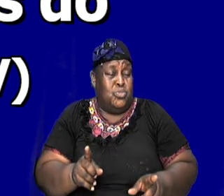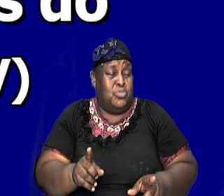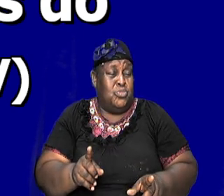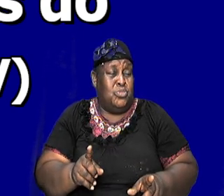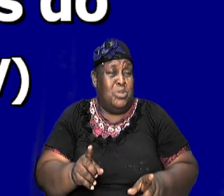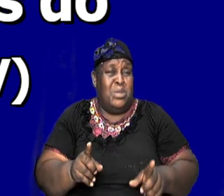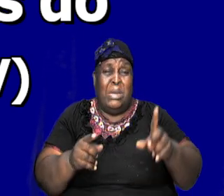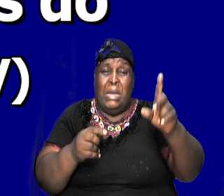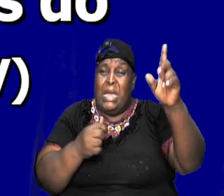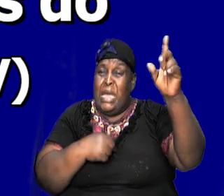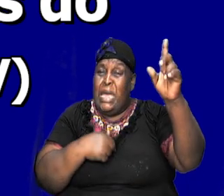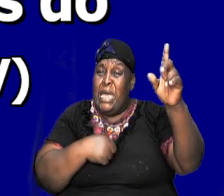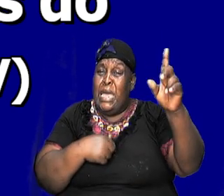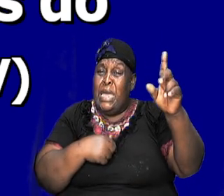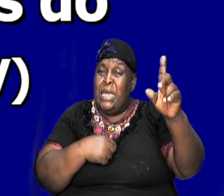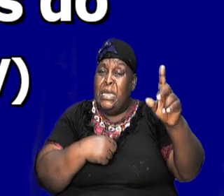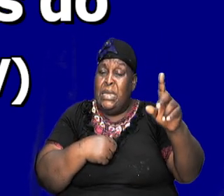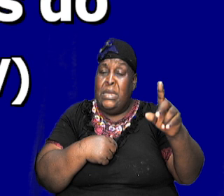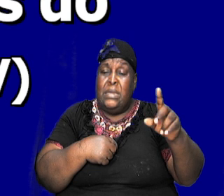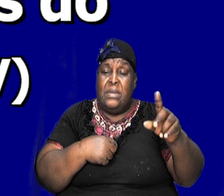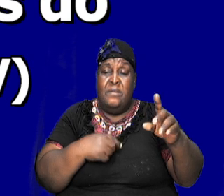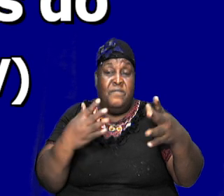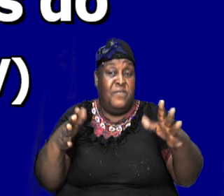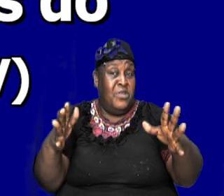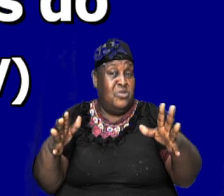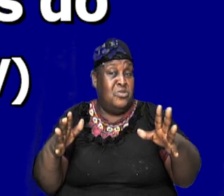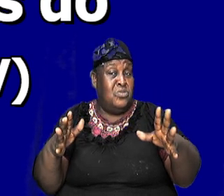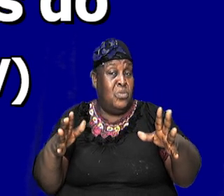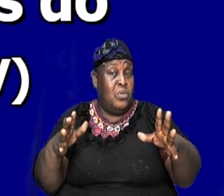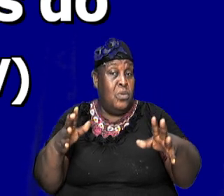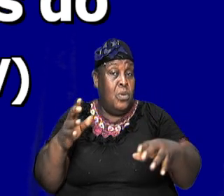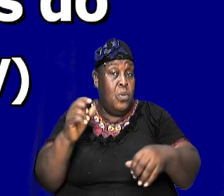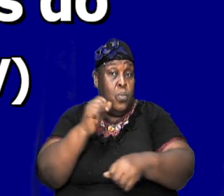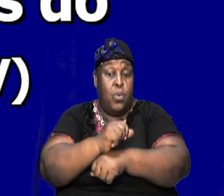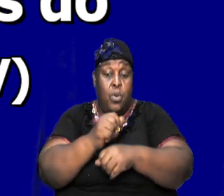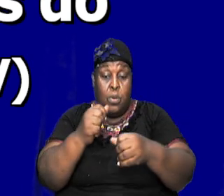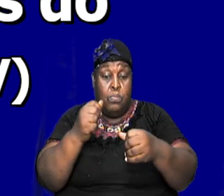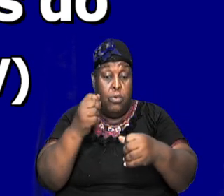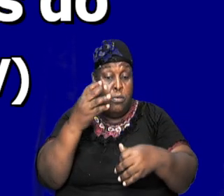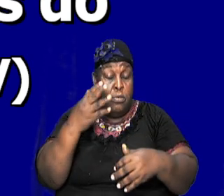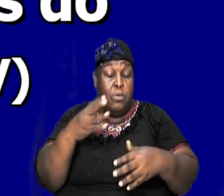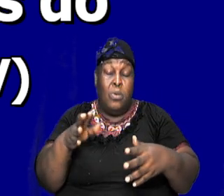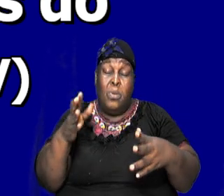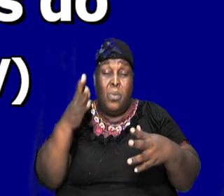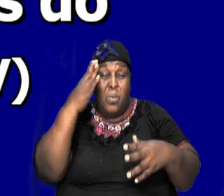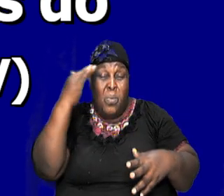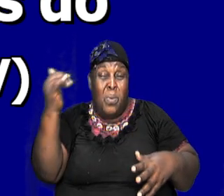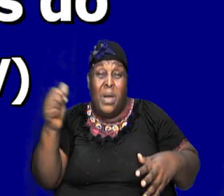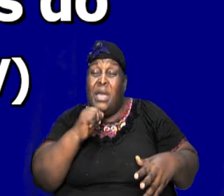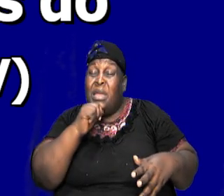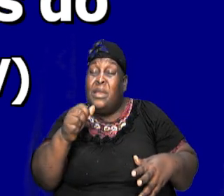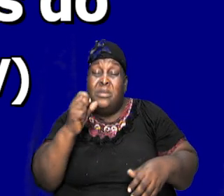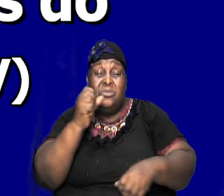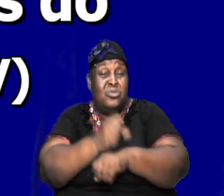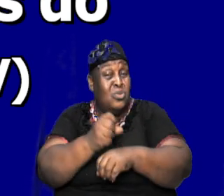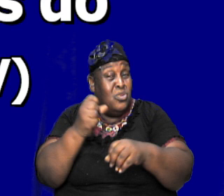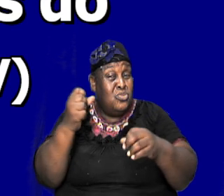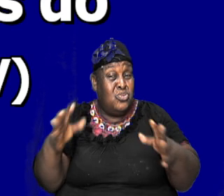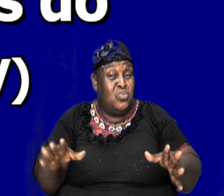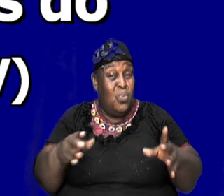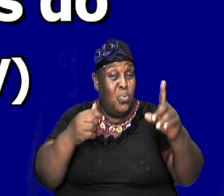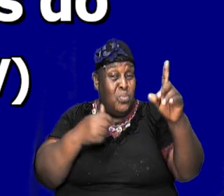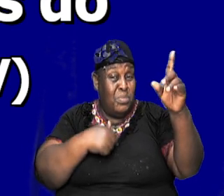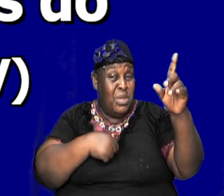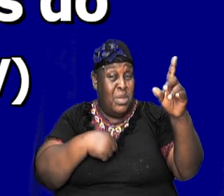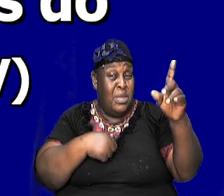But I did it before. So why you didn't stone me then? That's what he was saying, you know. Jesus was saying that when I